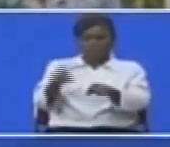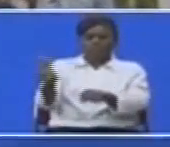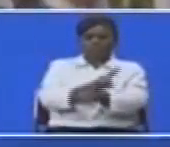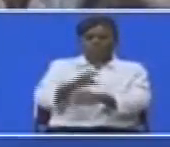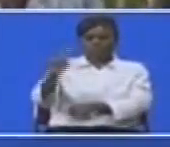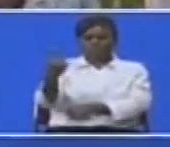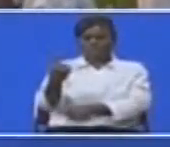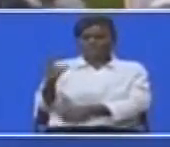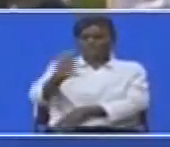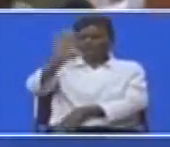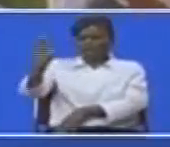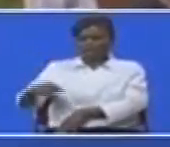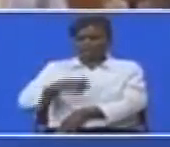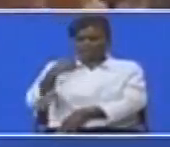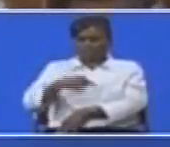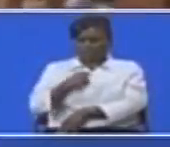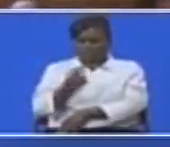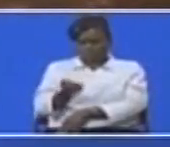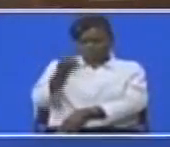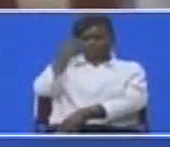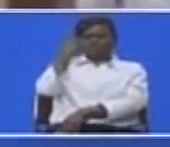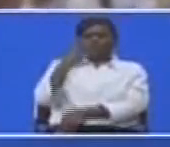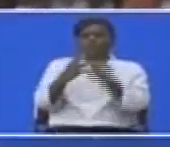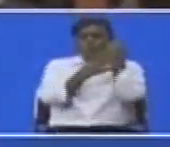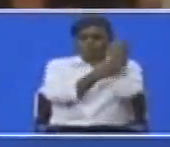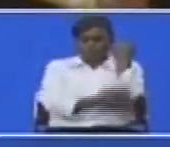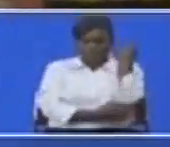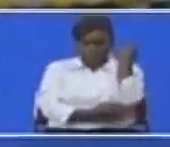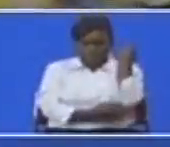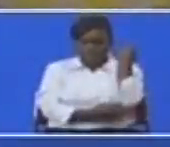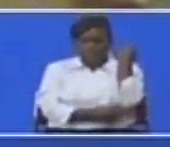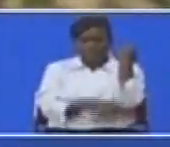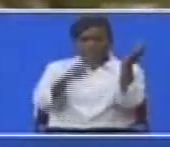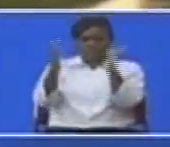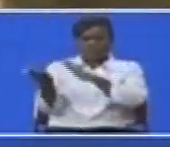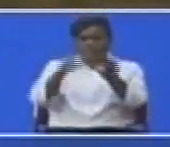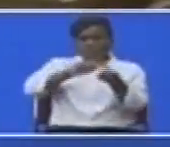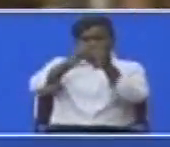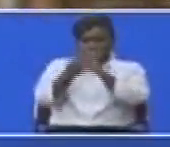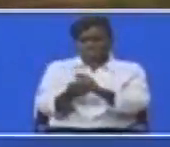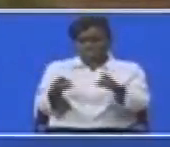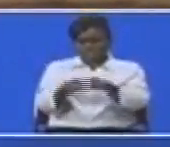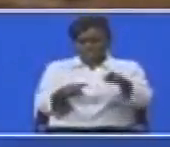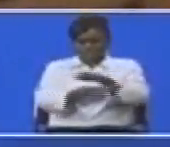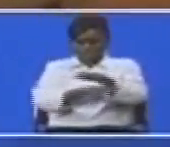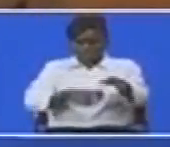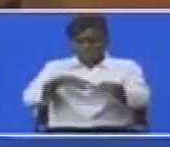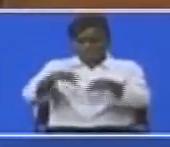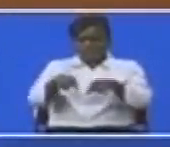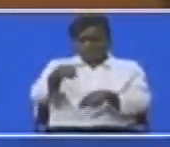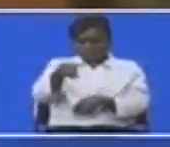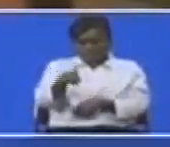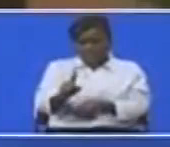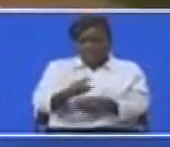first visit to Africa to raise issues such as poverty, corruption, climate change, and poaching. The trip has seemingly